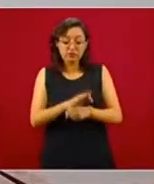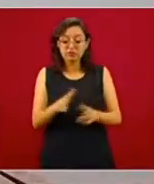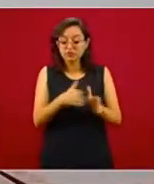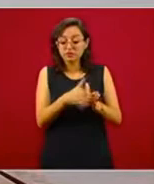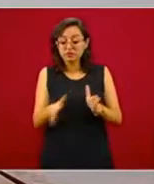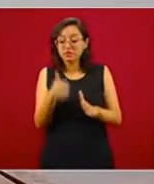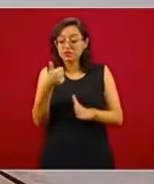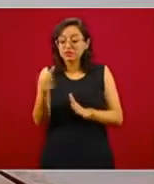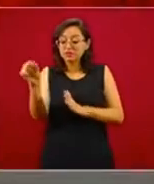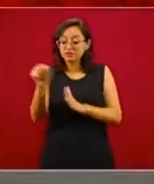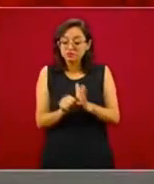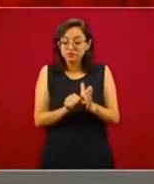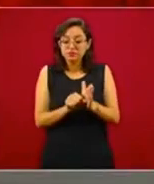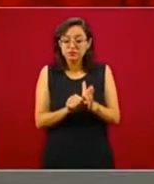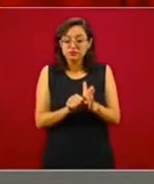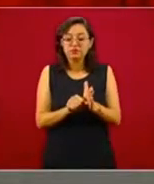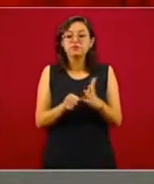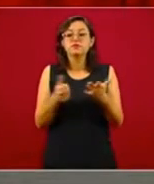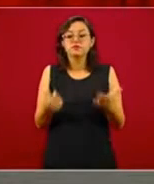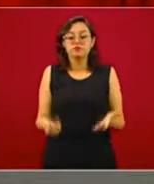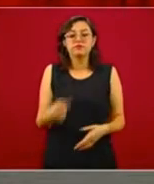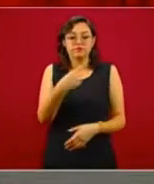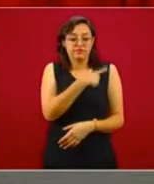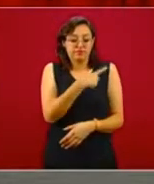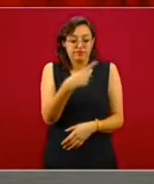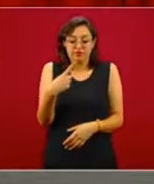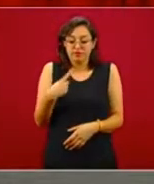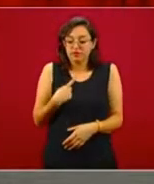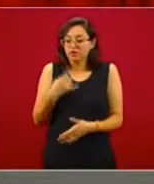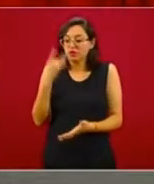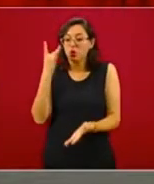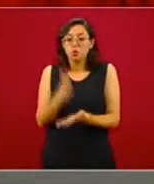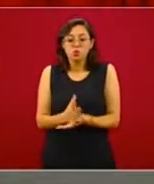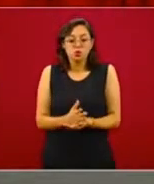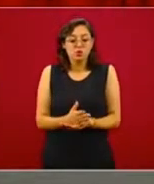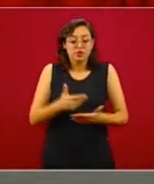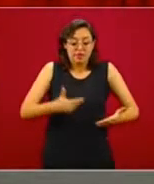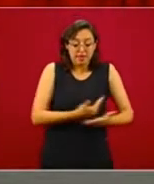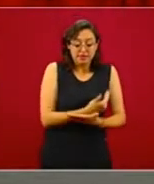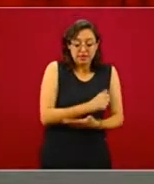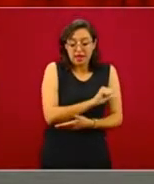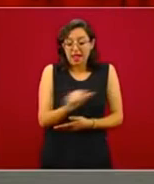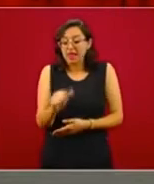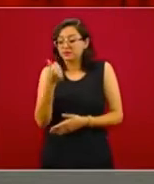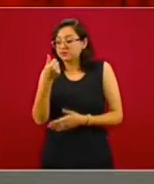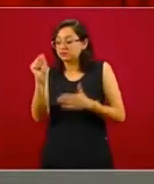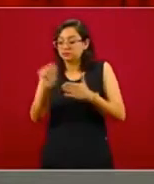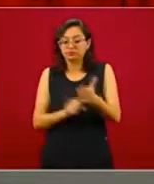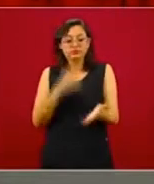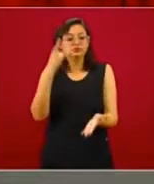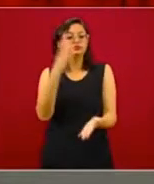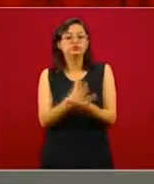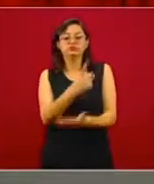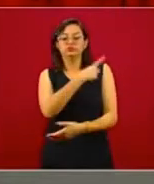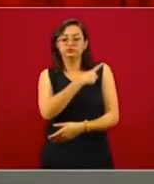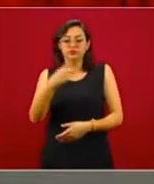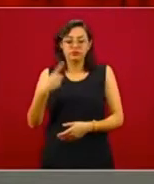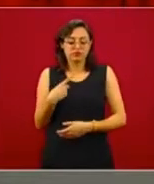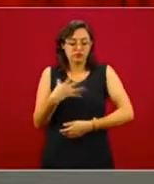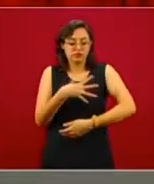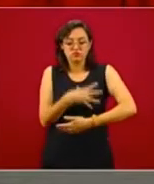not only for the baby during his first 6 months of life, that should be exclusive